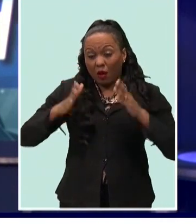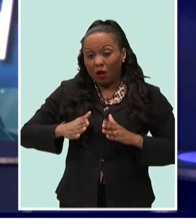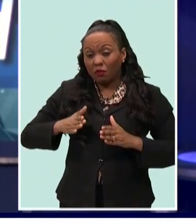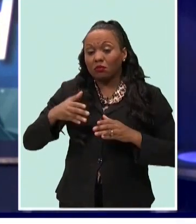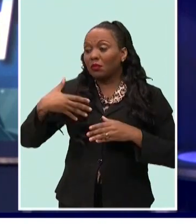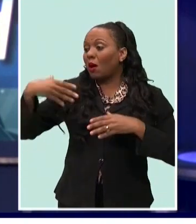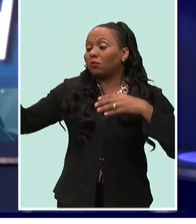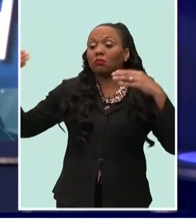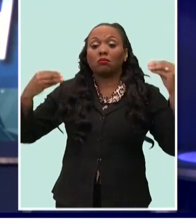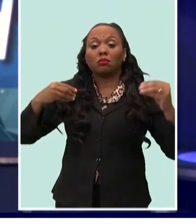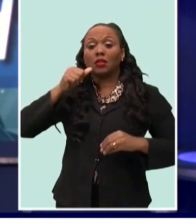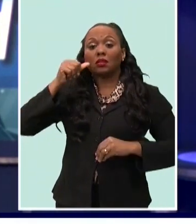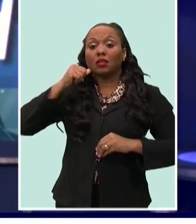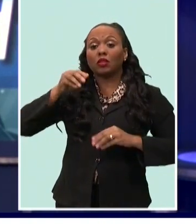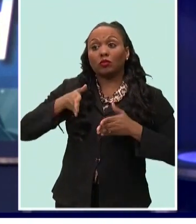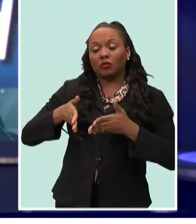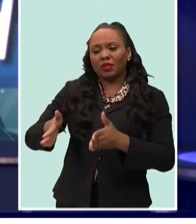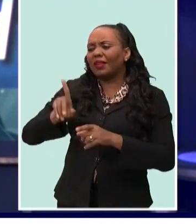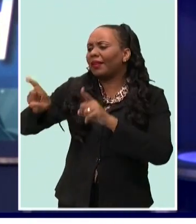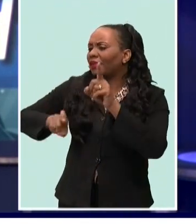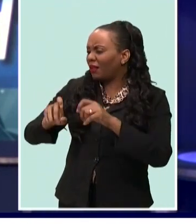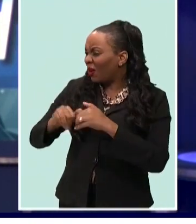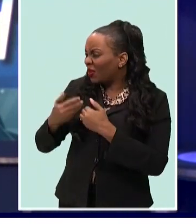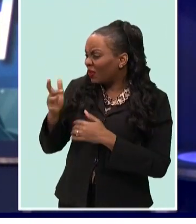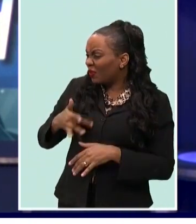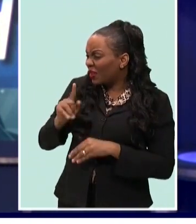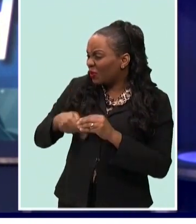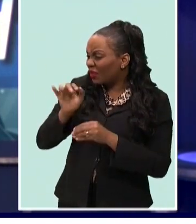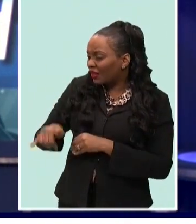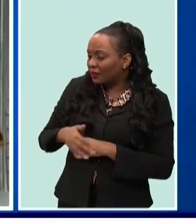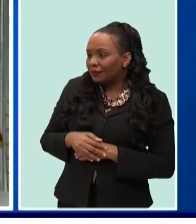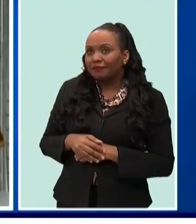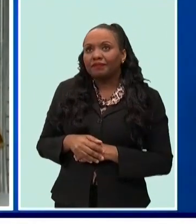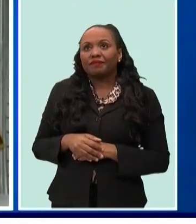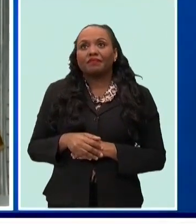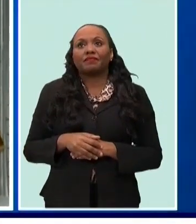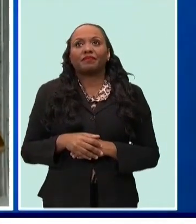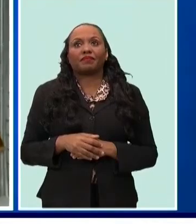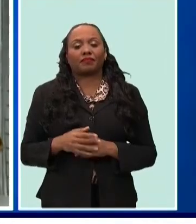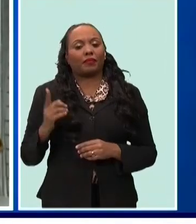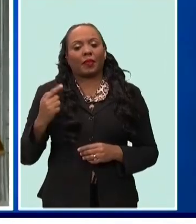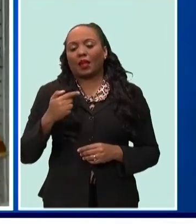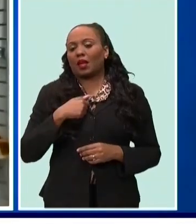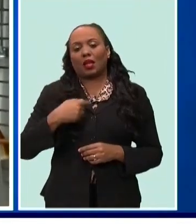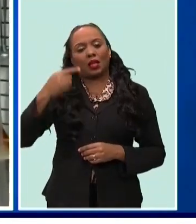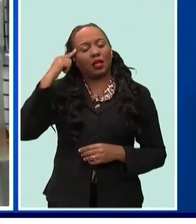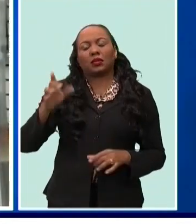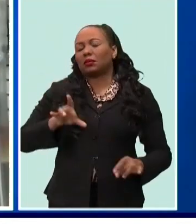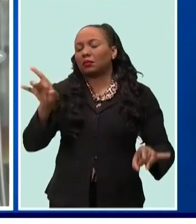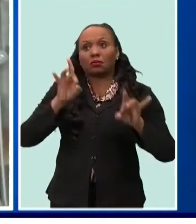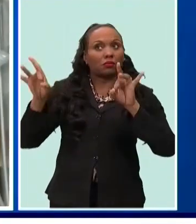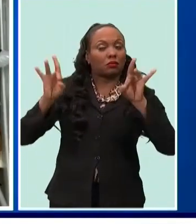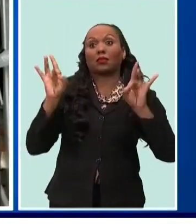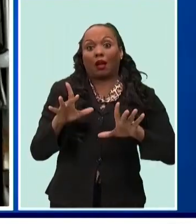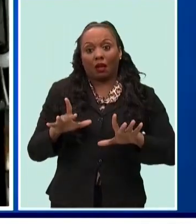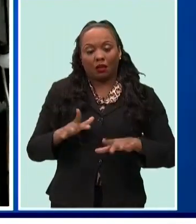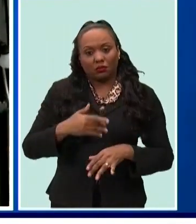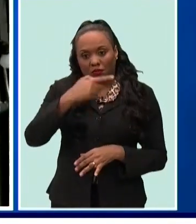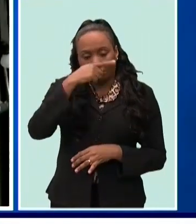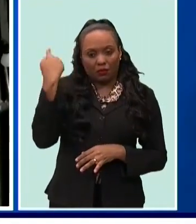streets to find out how Barbadians feel about bleaching. I think that it's an abomination. I think that black